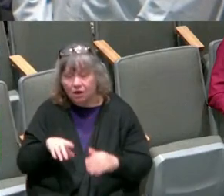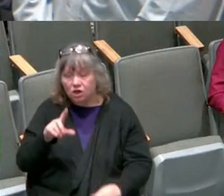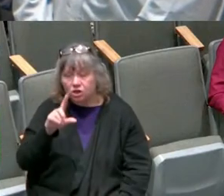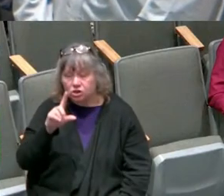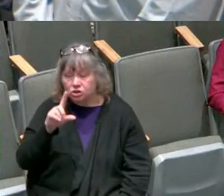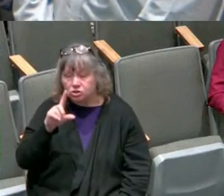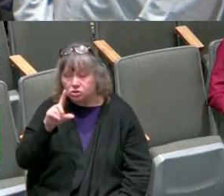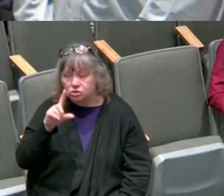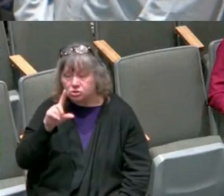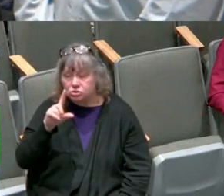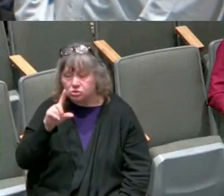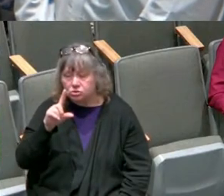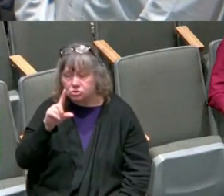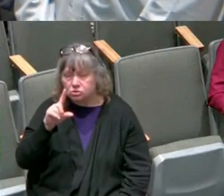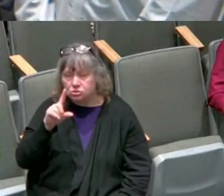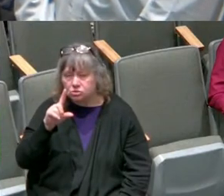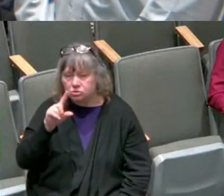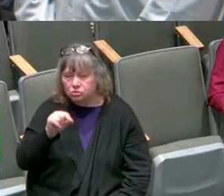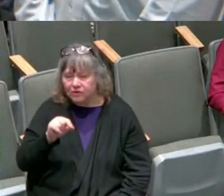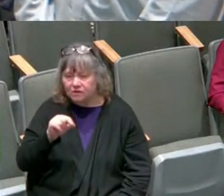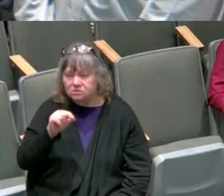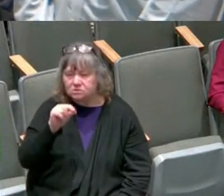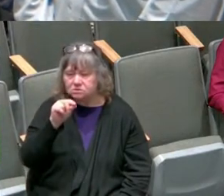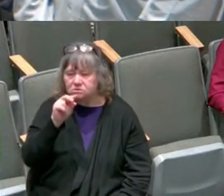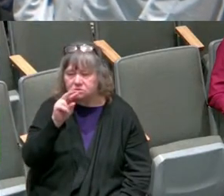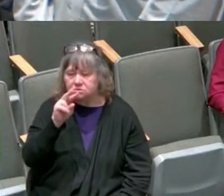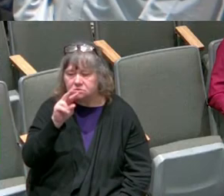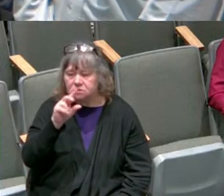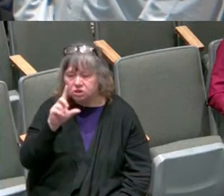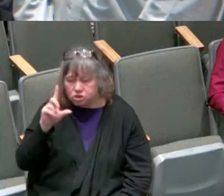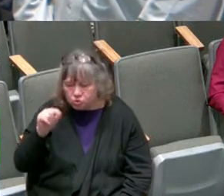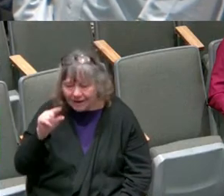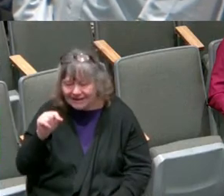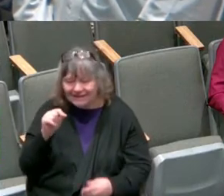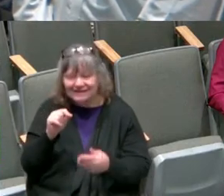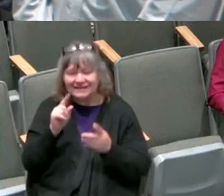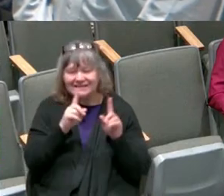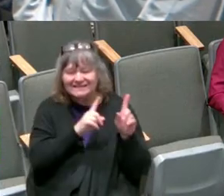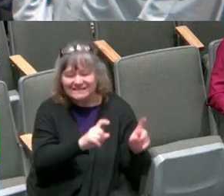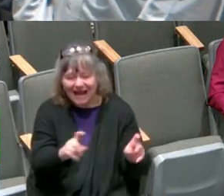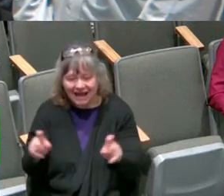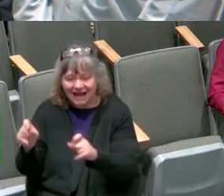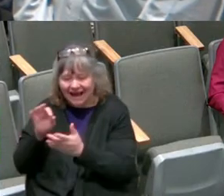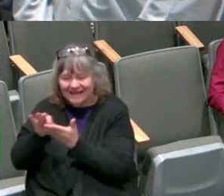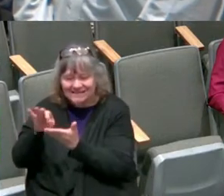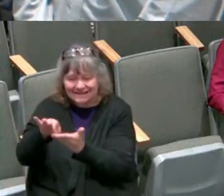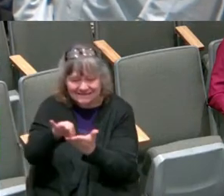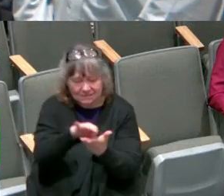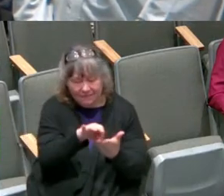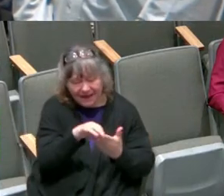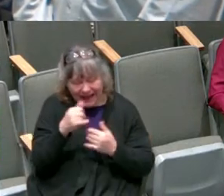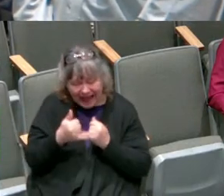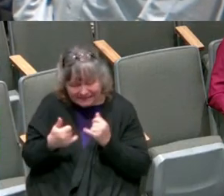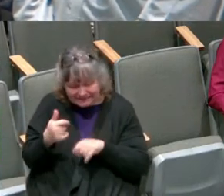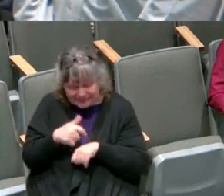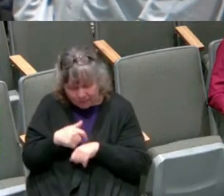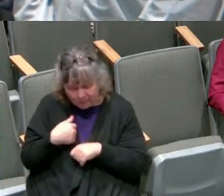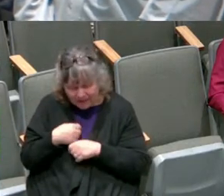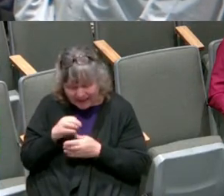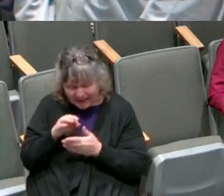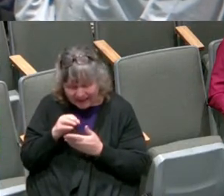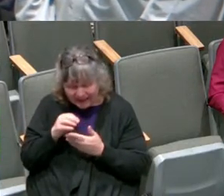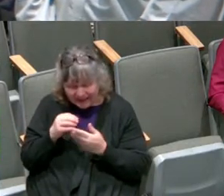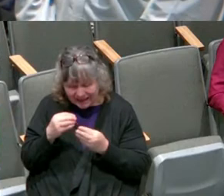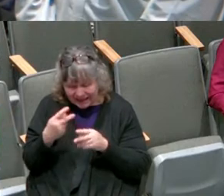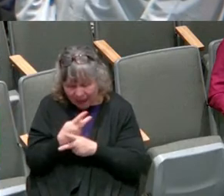figures which we are set to receive uh later this month but the last time we calculated it was around 14